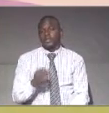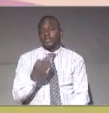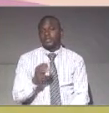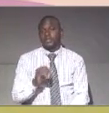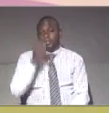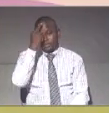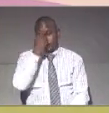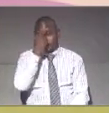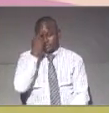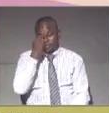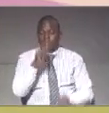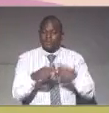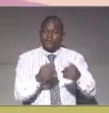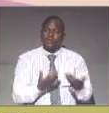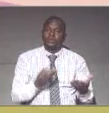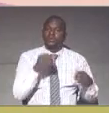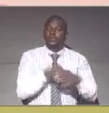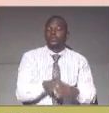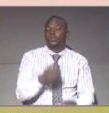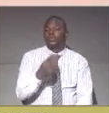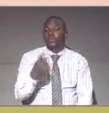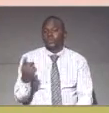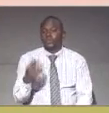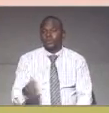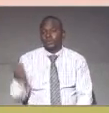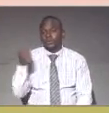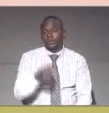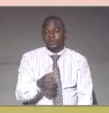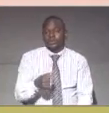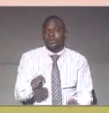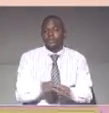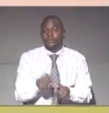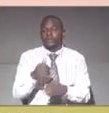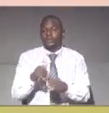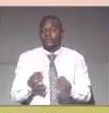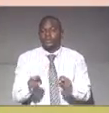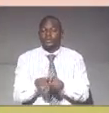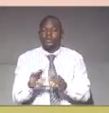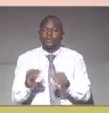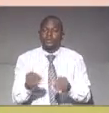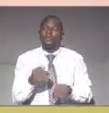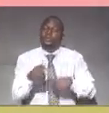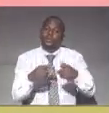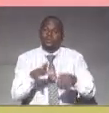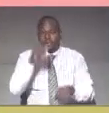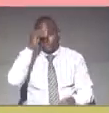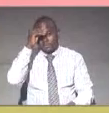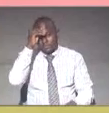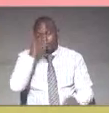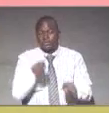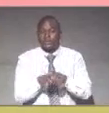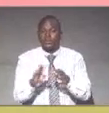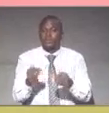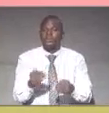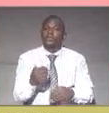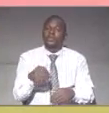students have taken in this program, at least 21 are employed somewhere, including Huawei, and none are still in the school. And I think it